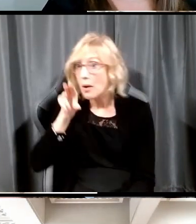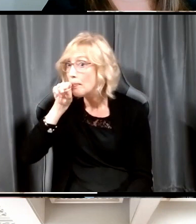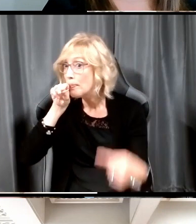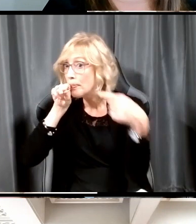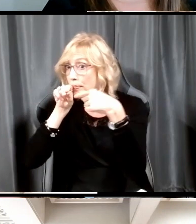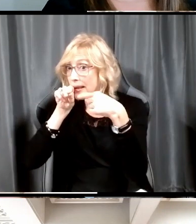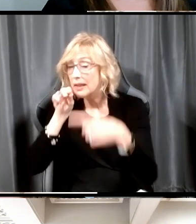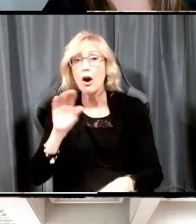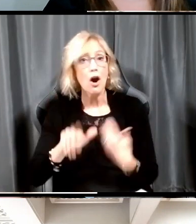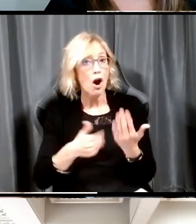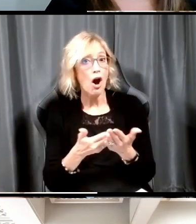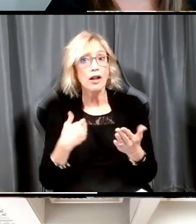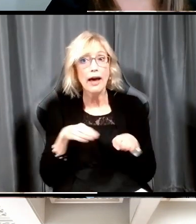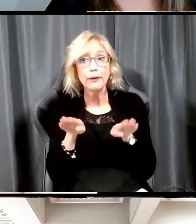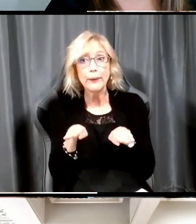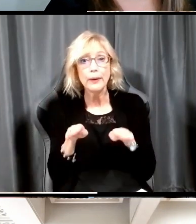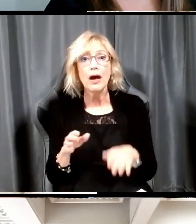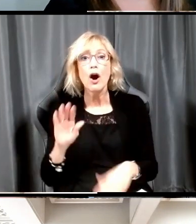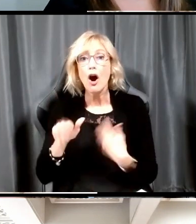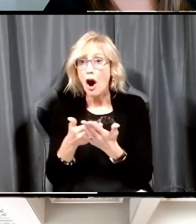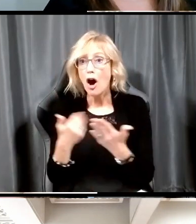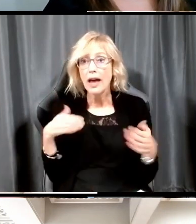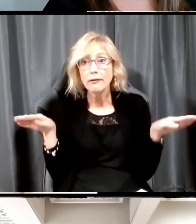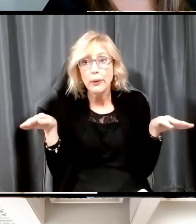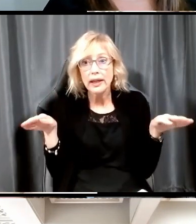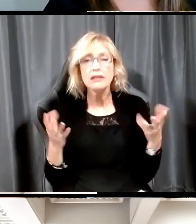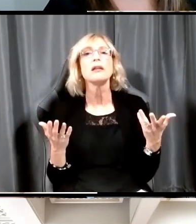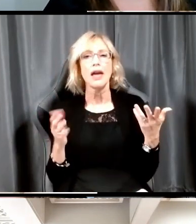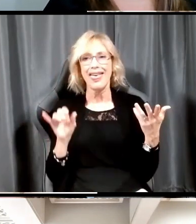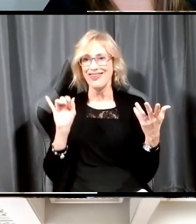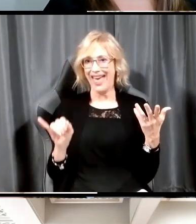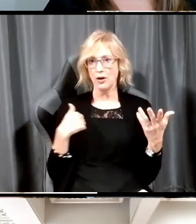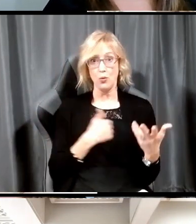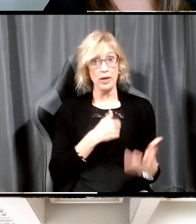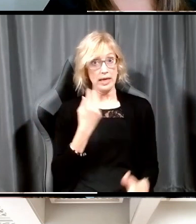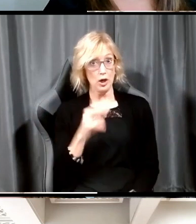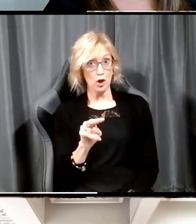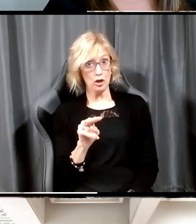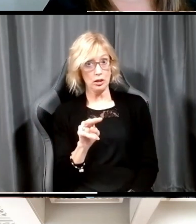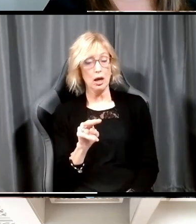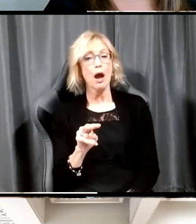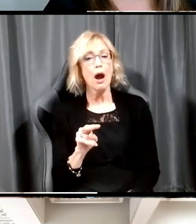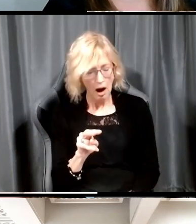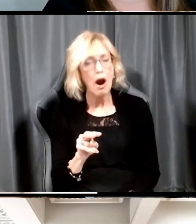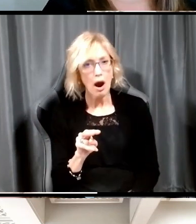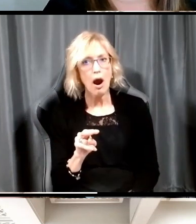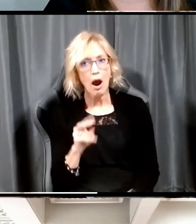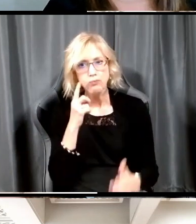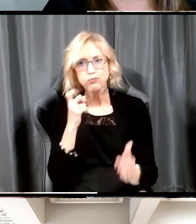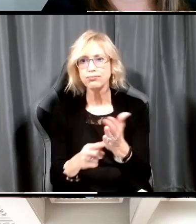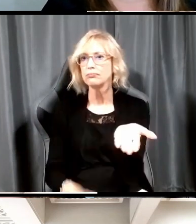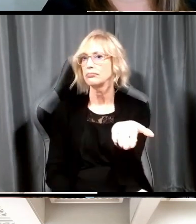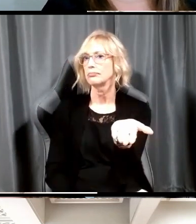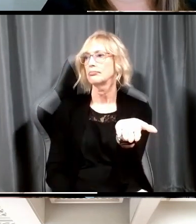ducks have feet, all ducks have wings. Those are the salient features that when we look at it visually, we're able to say,